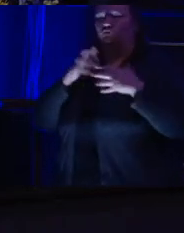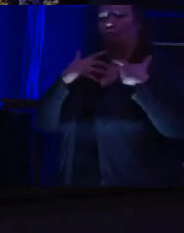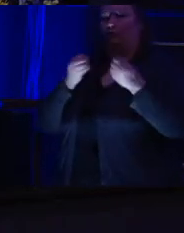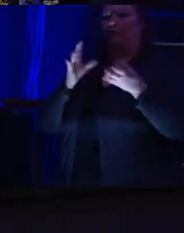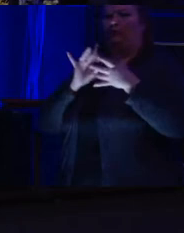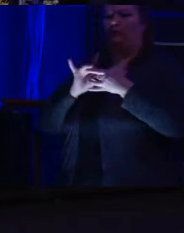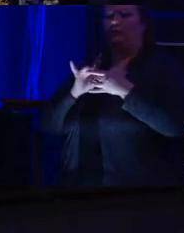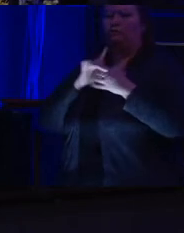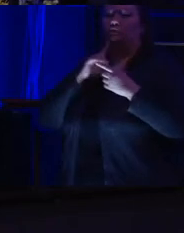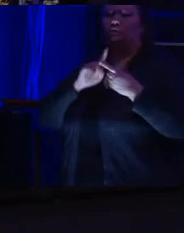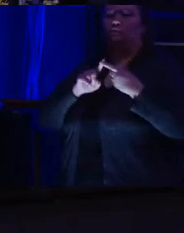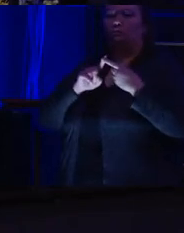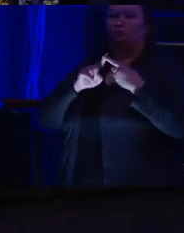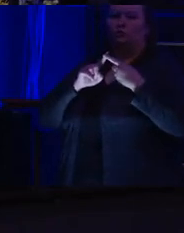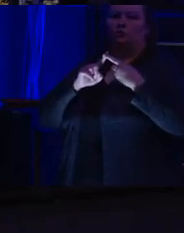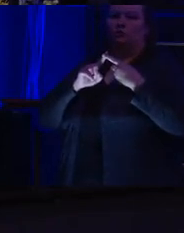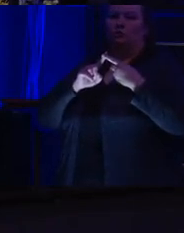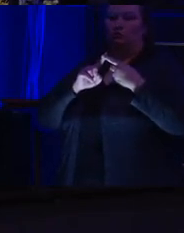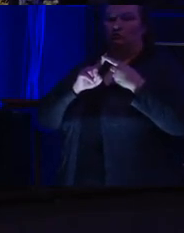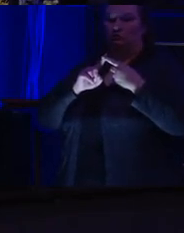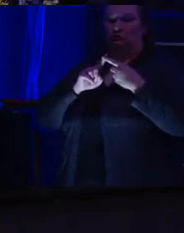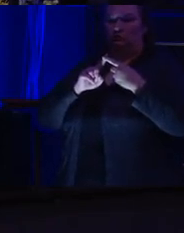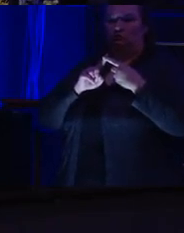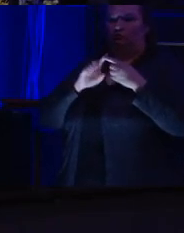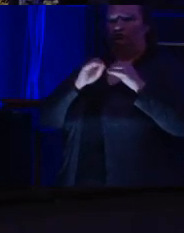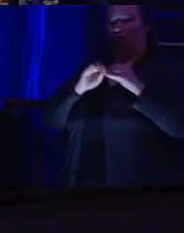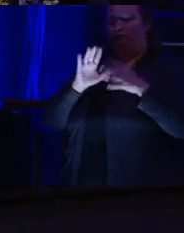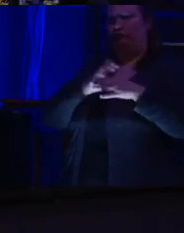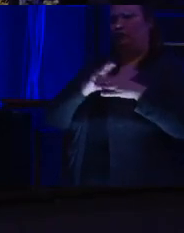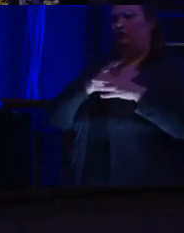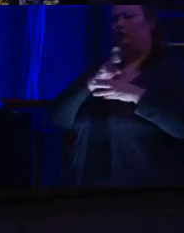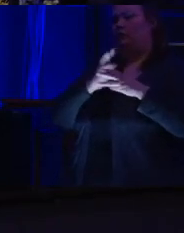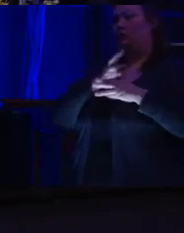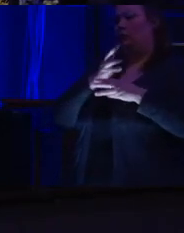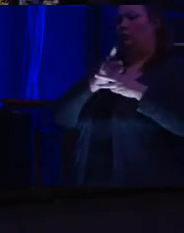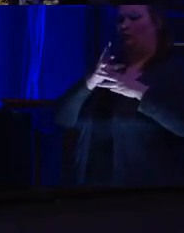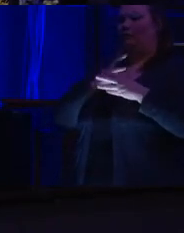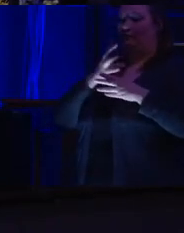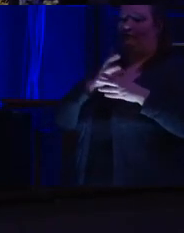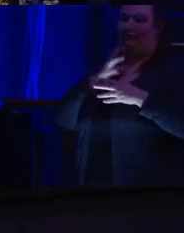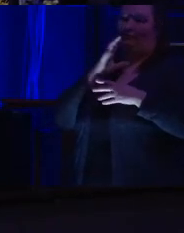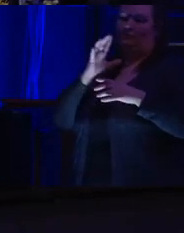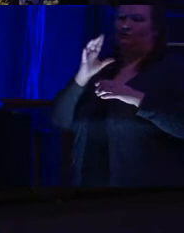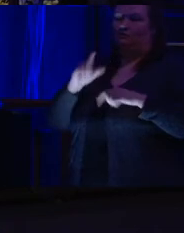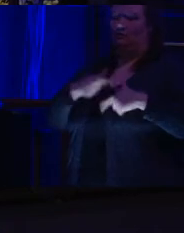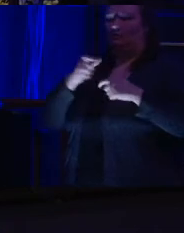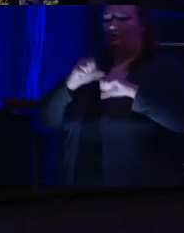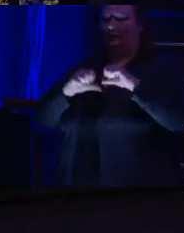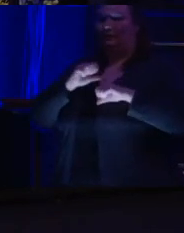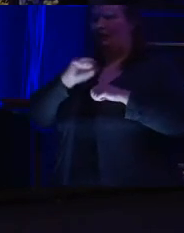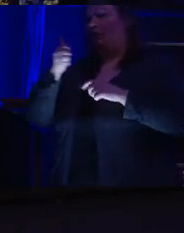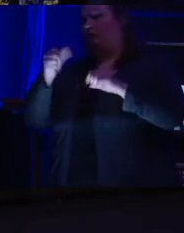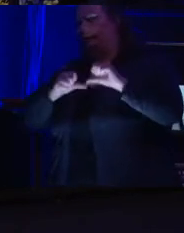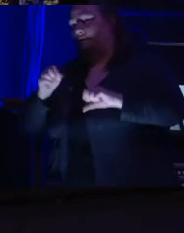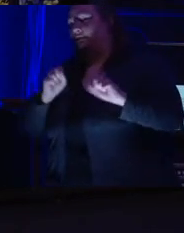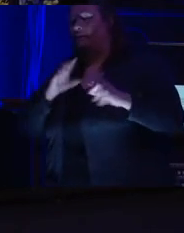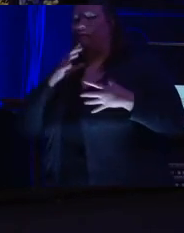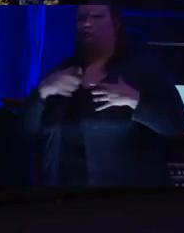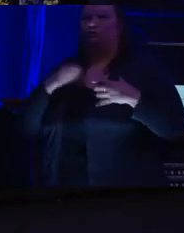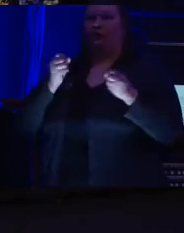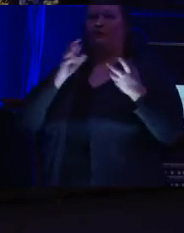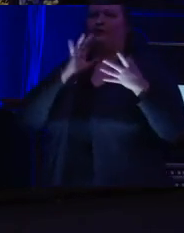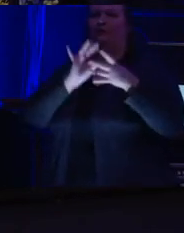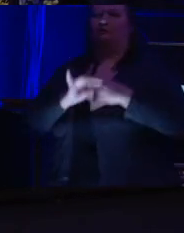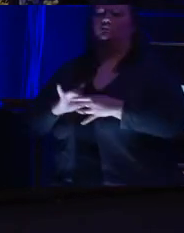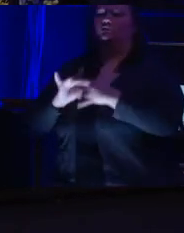across our world-class life sciences community and other sciences that could strengthen and